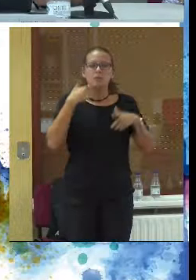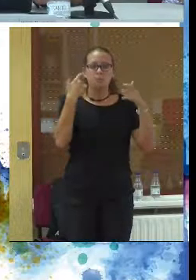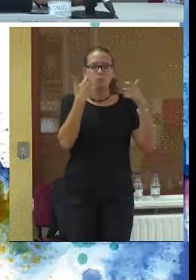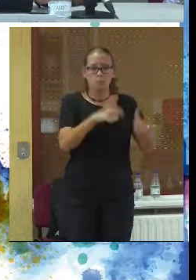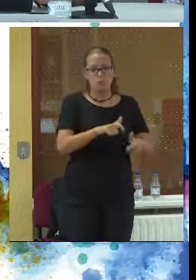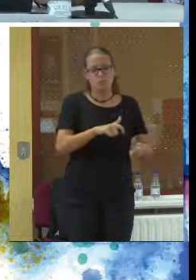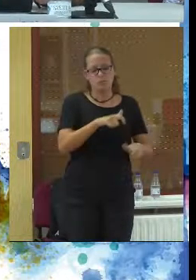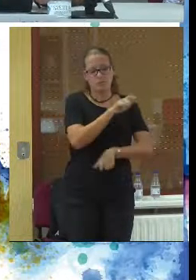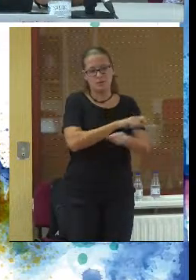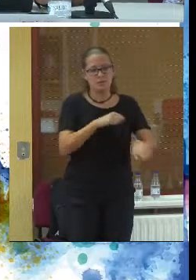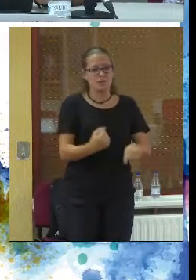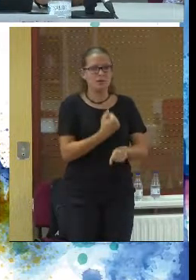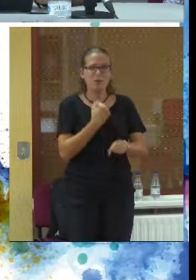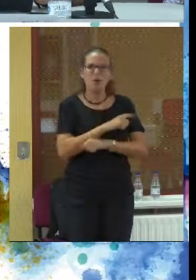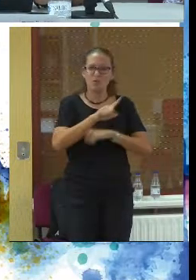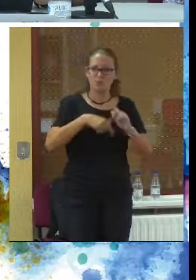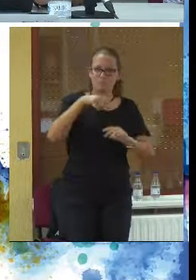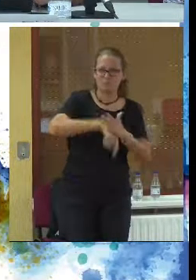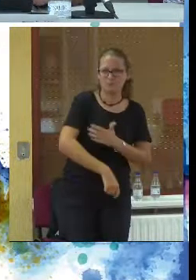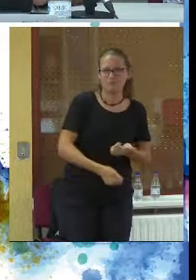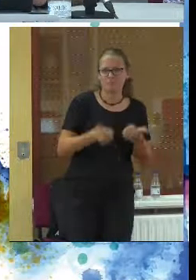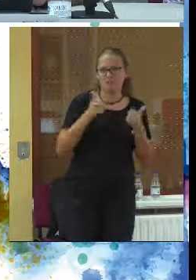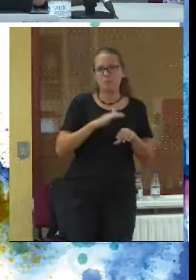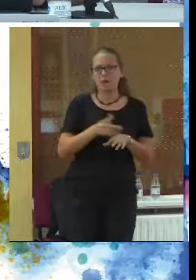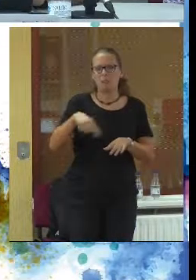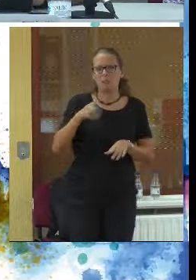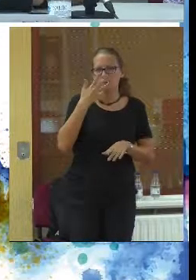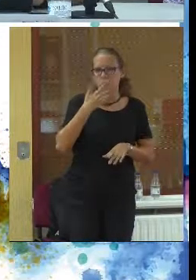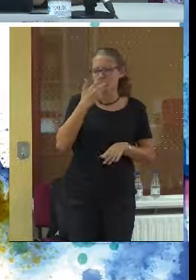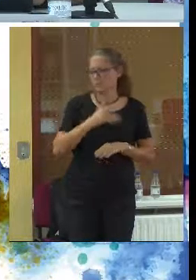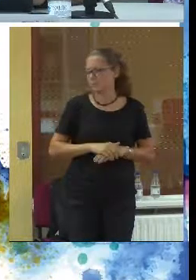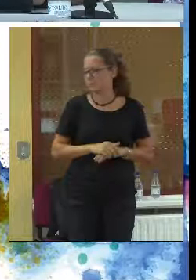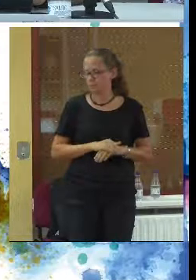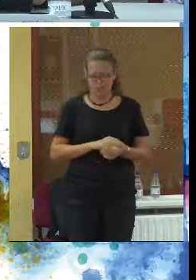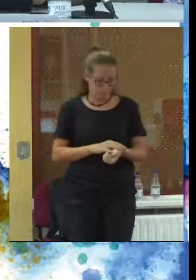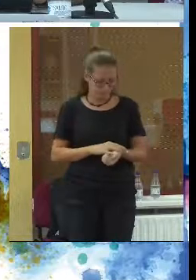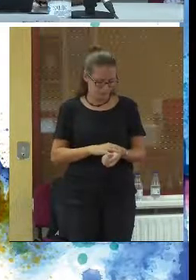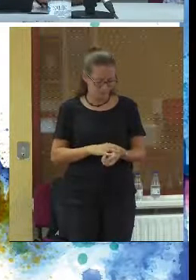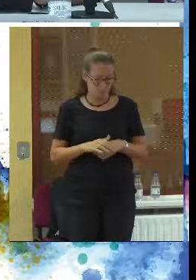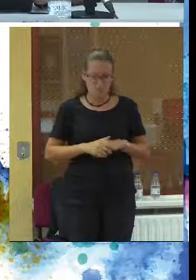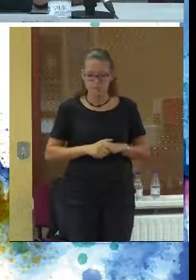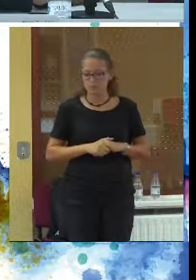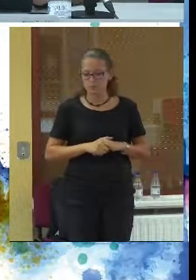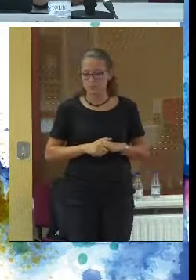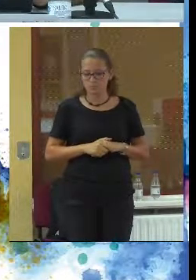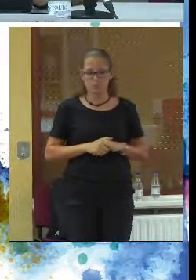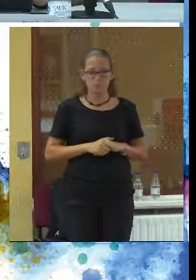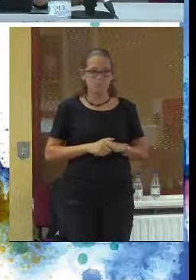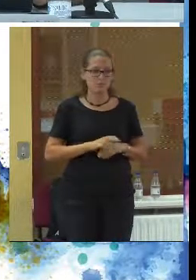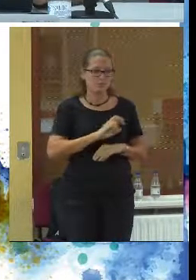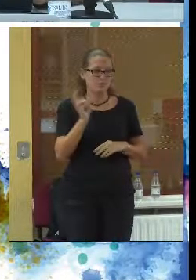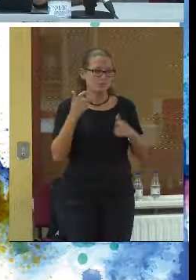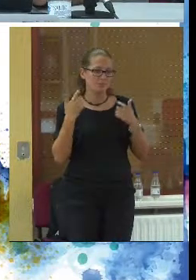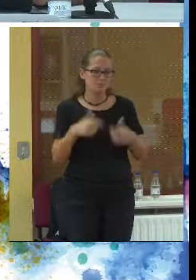for operators. We'll look at it to see what it's like in a minute. We've got another module that